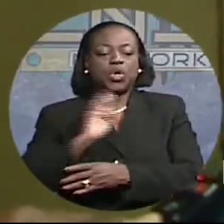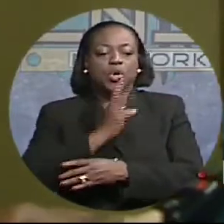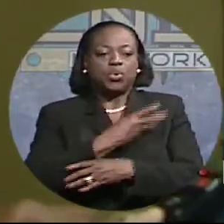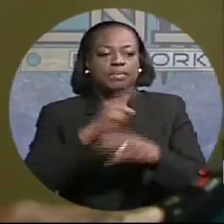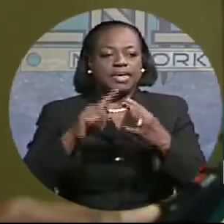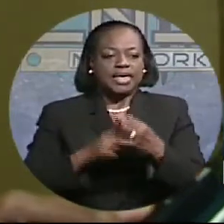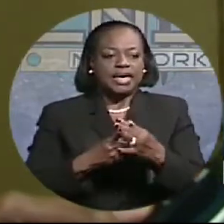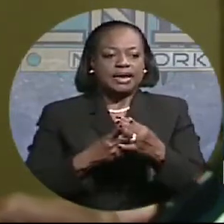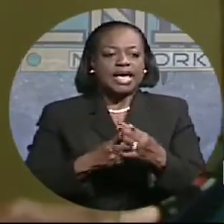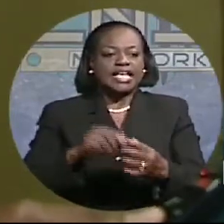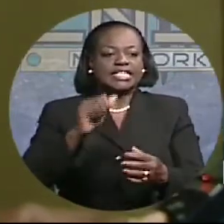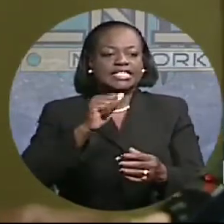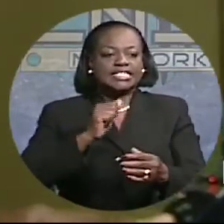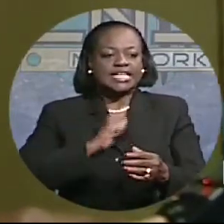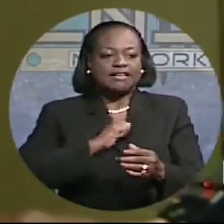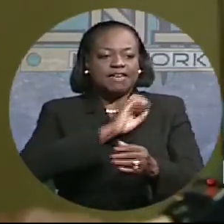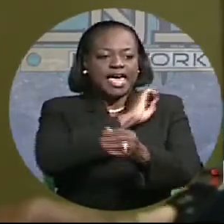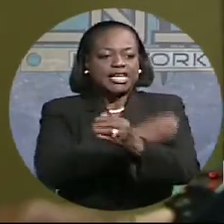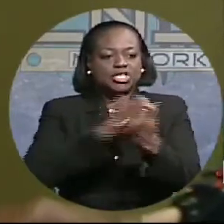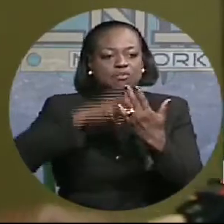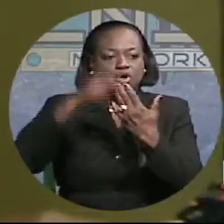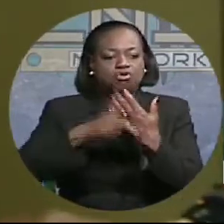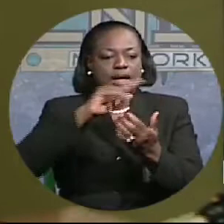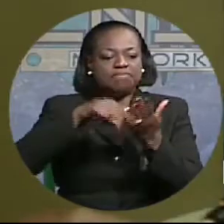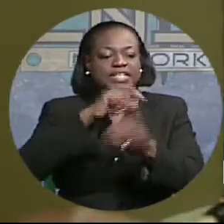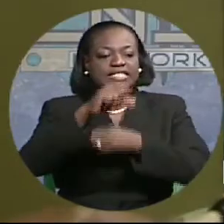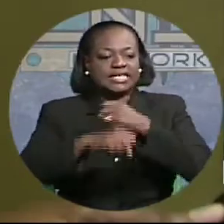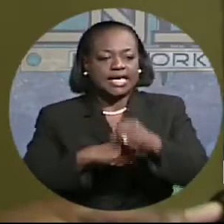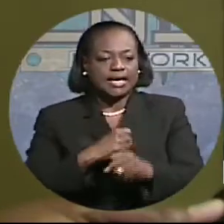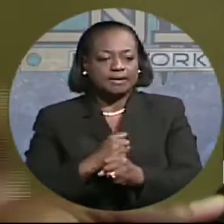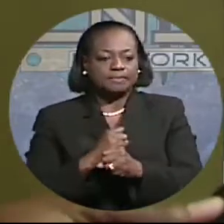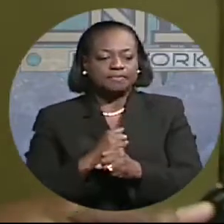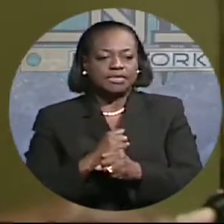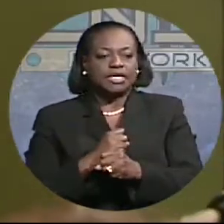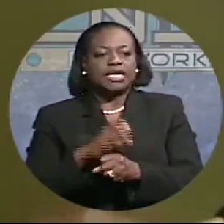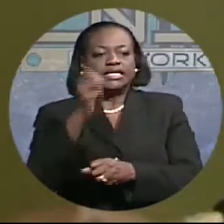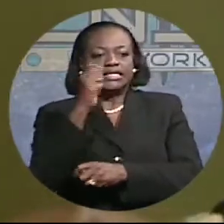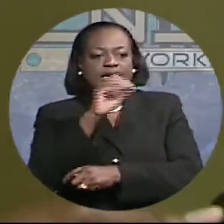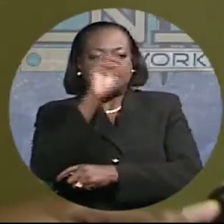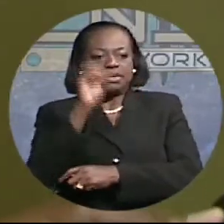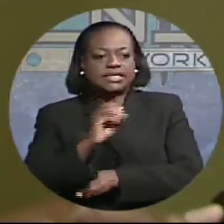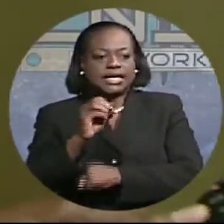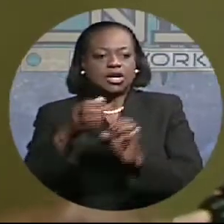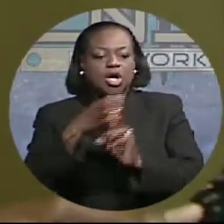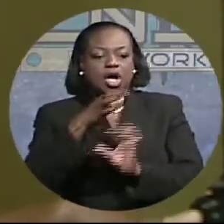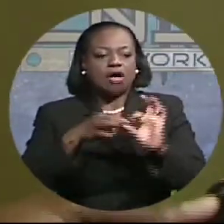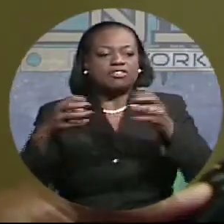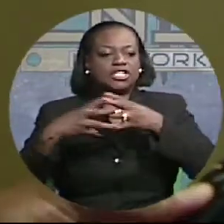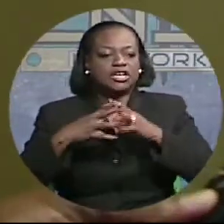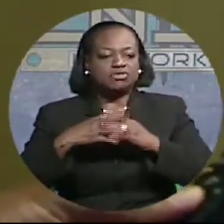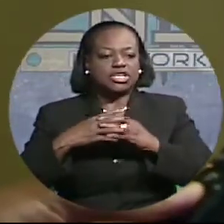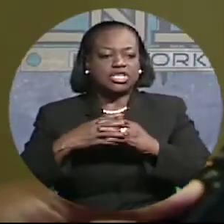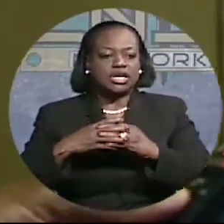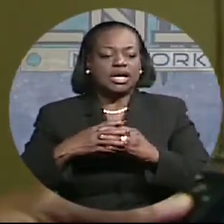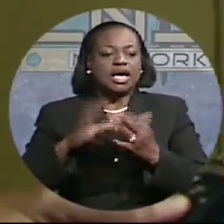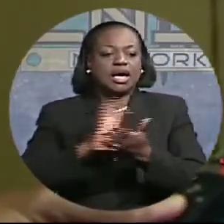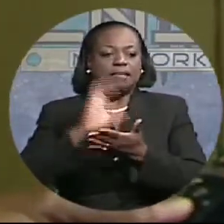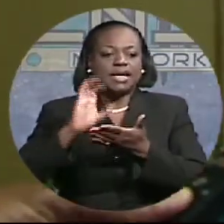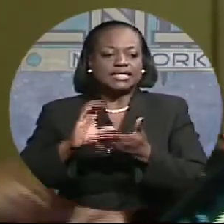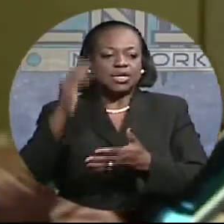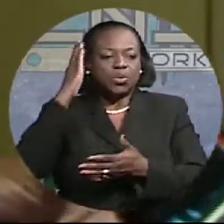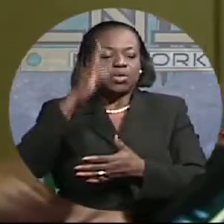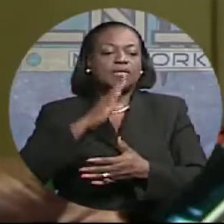self-generation program this year, which means that, as we've indicated, 10% of generating capacity will be utilized for